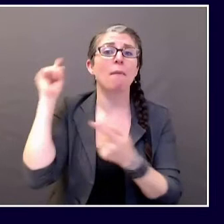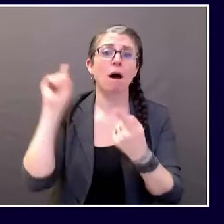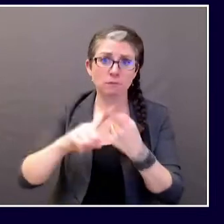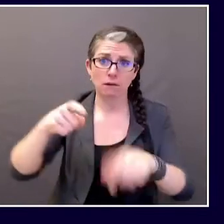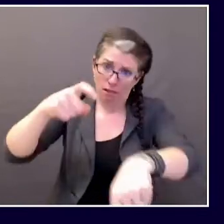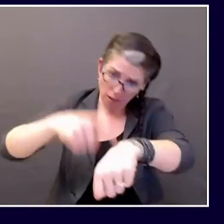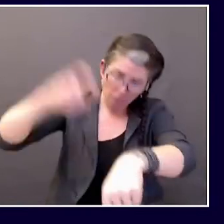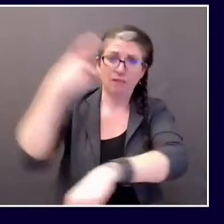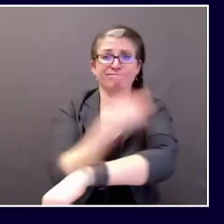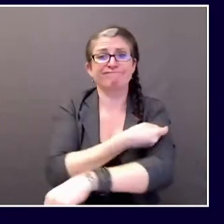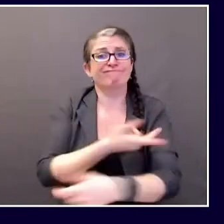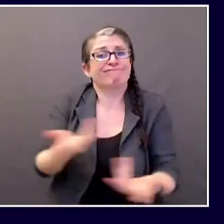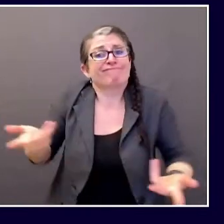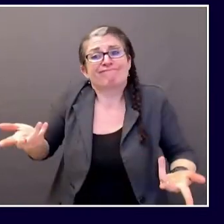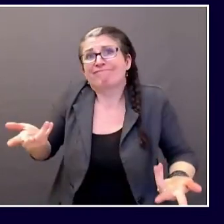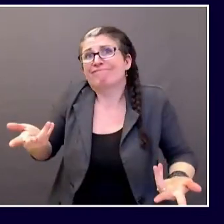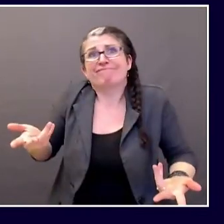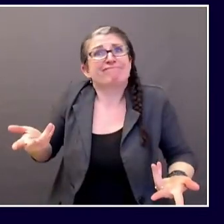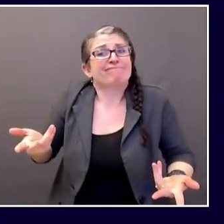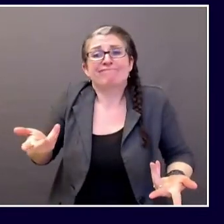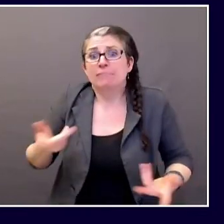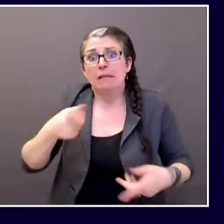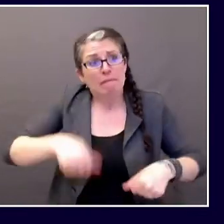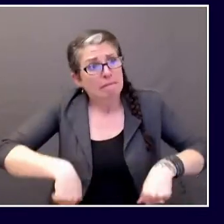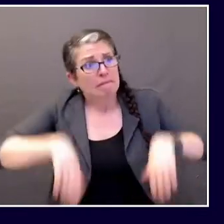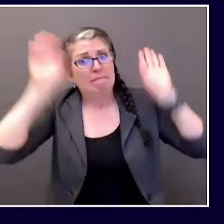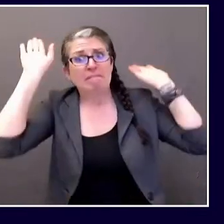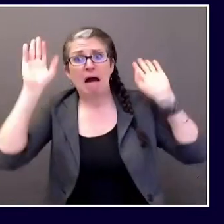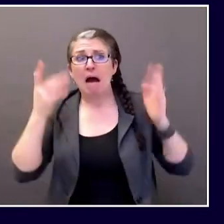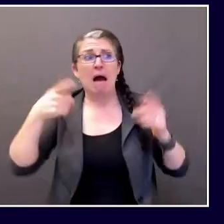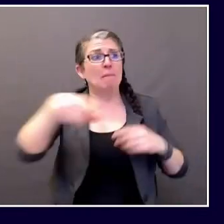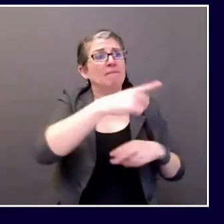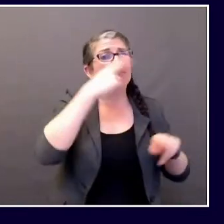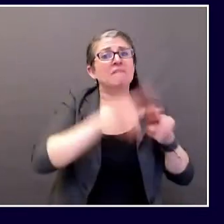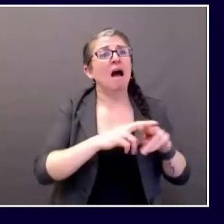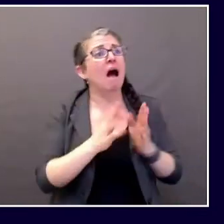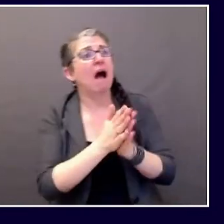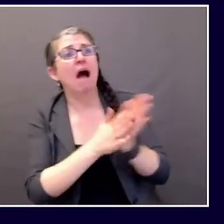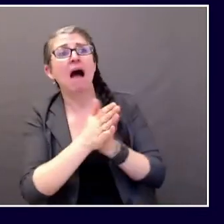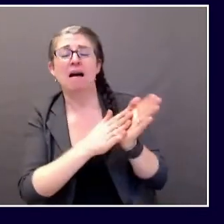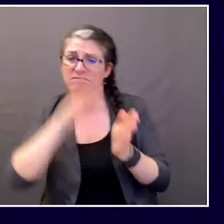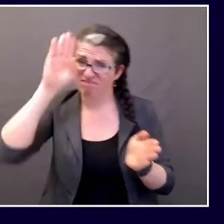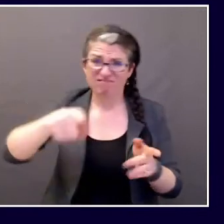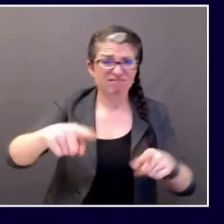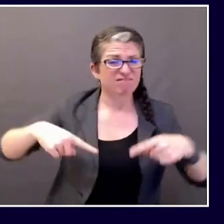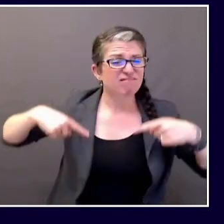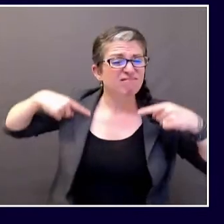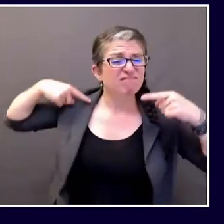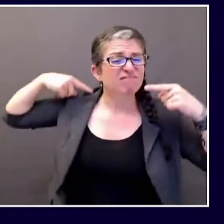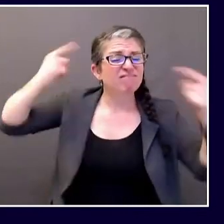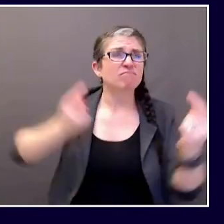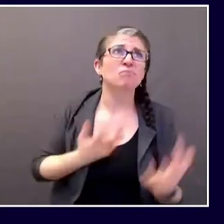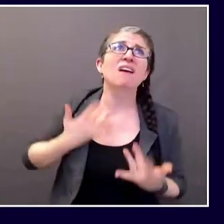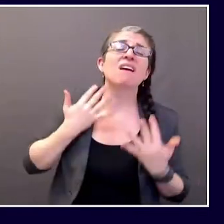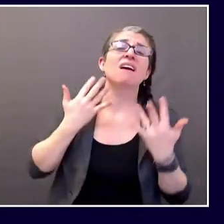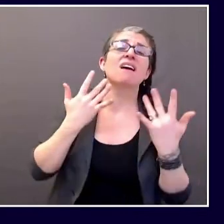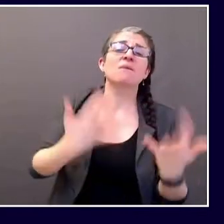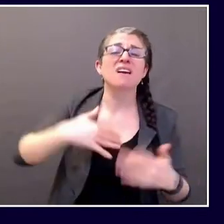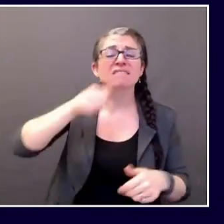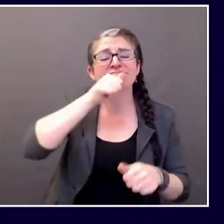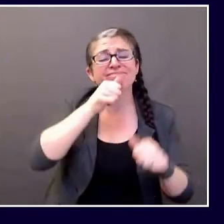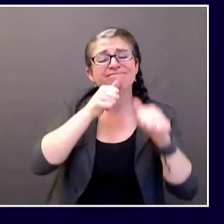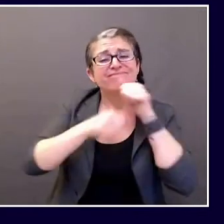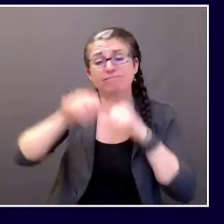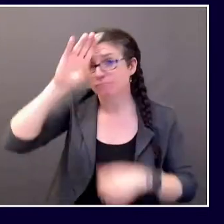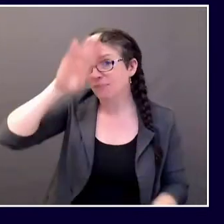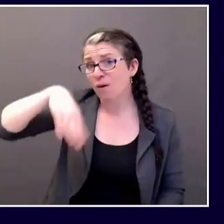this policy change. We do maintain, for the reasons that were described, why we're doing it, but just know we're coming as fast as we can to